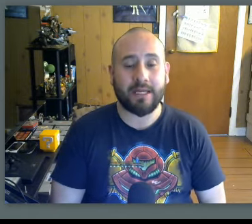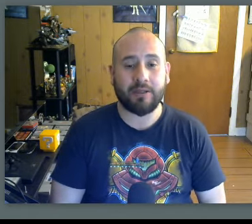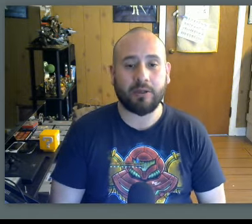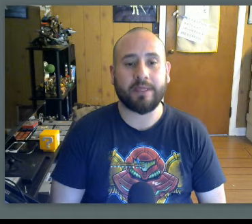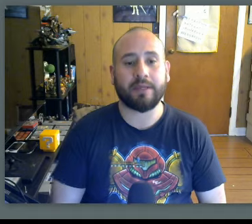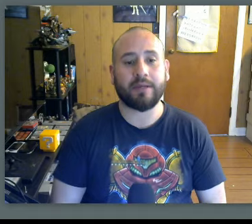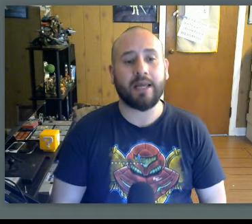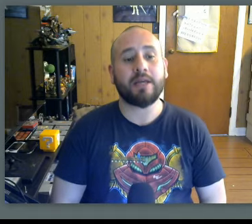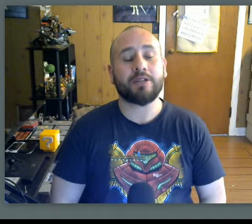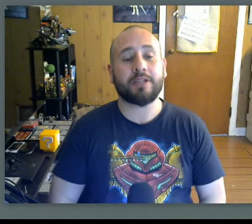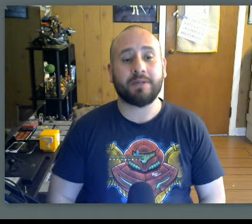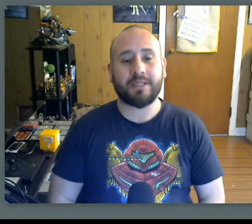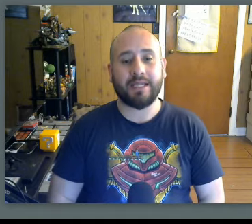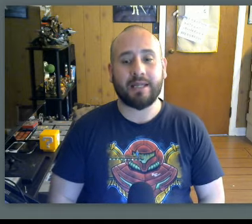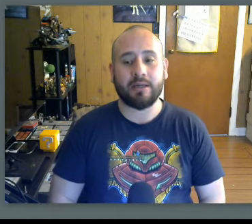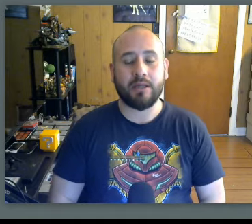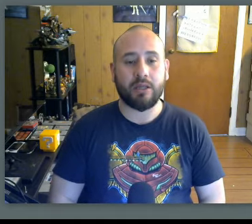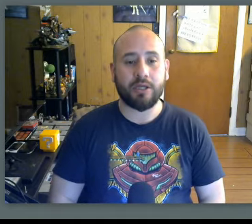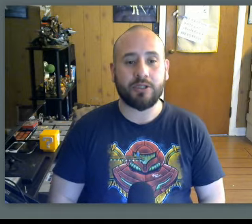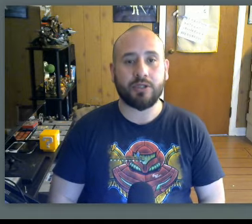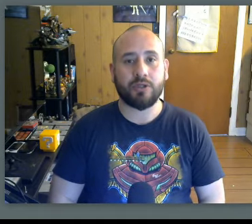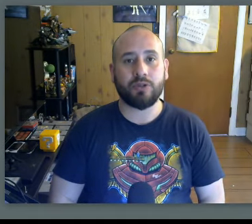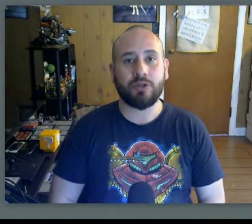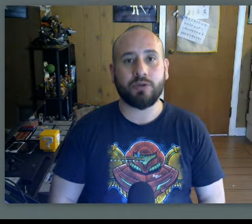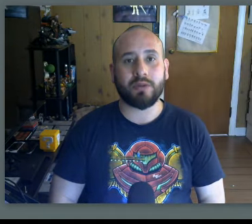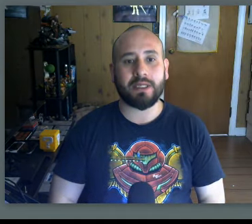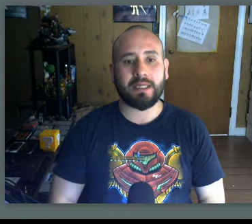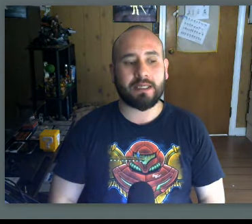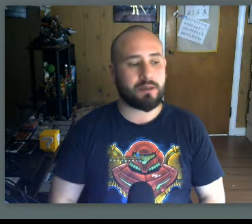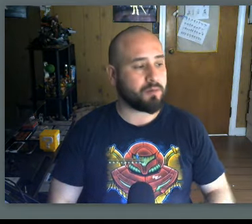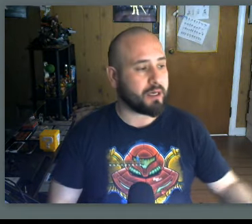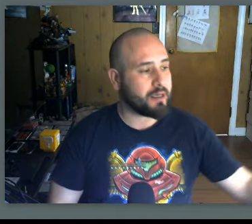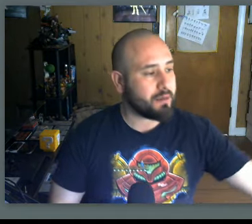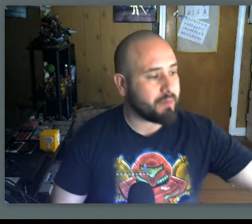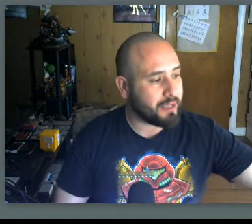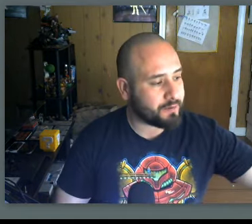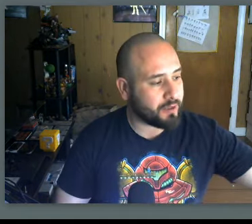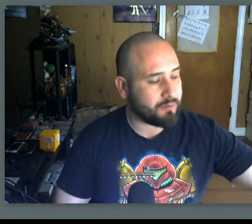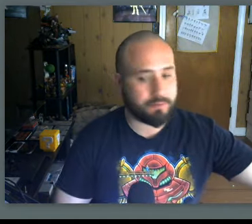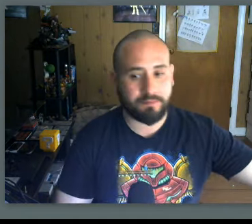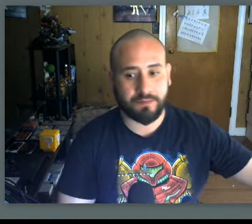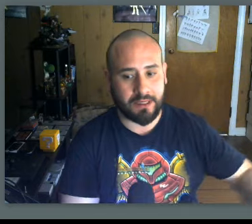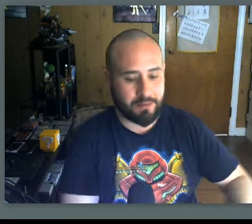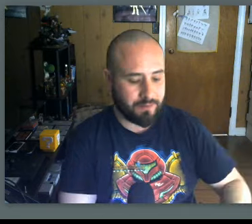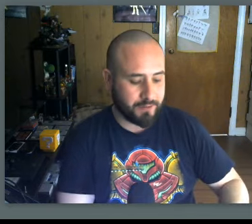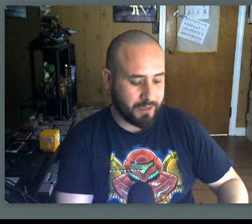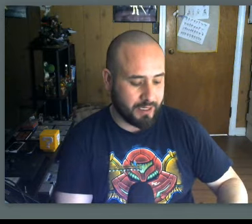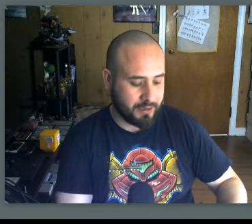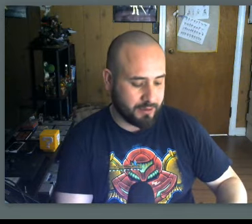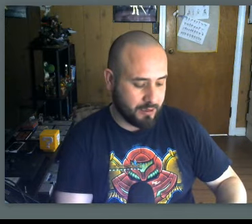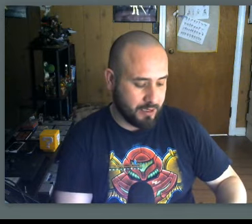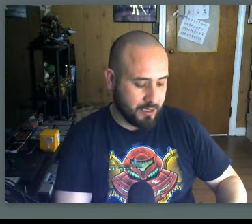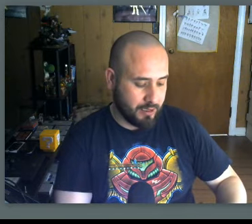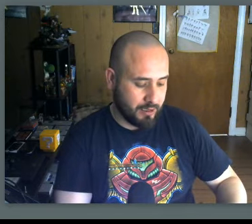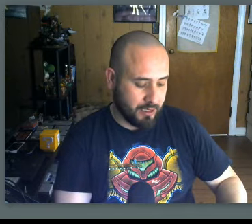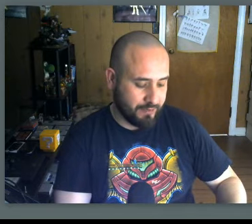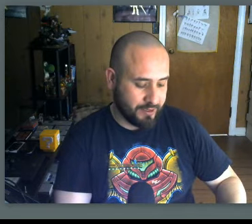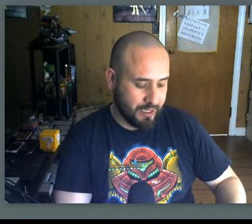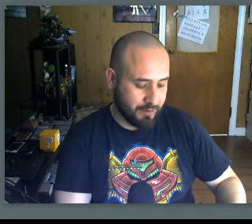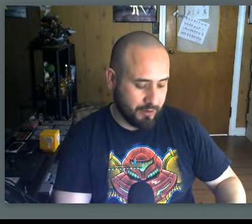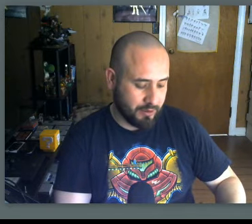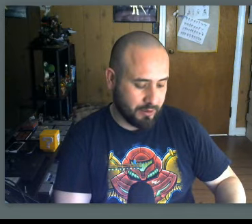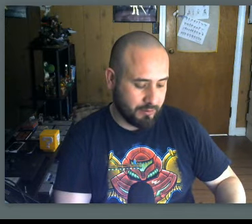be signing along with me. Okay. So let's put this together. Lunch, you eat what? My lights went off. Let me fix my lights. I